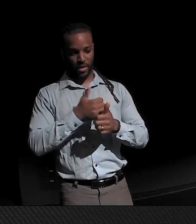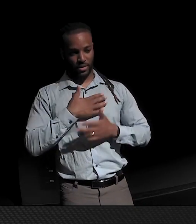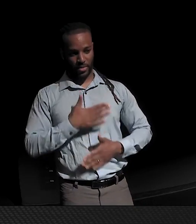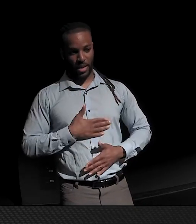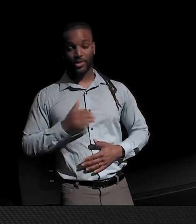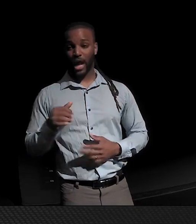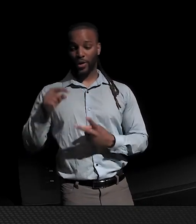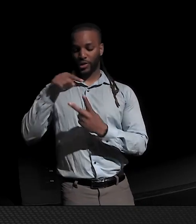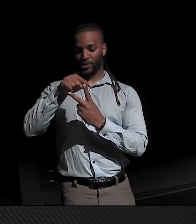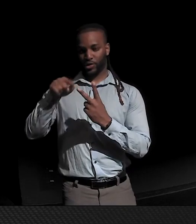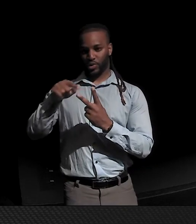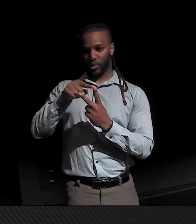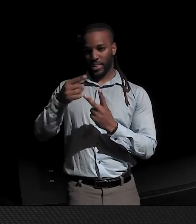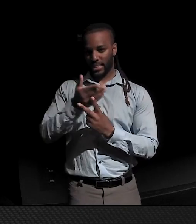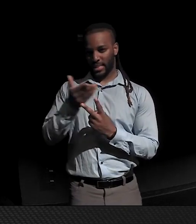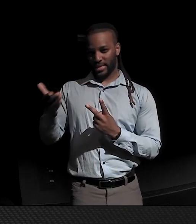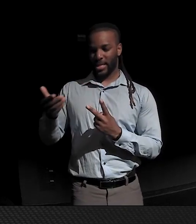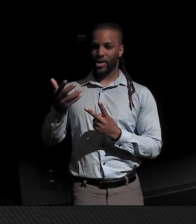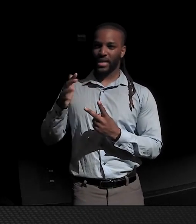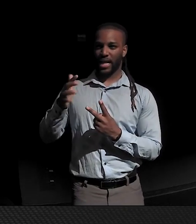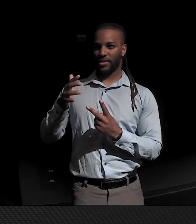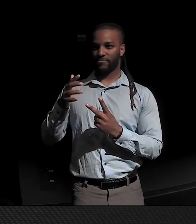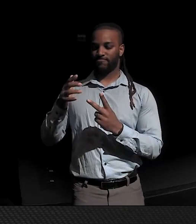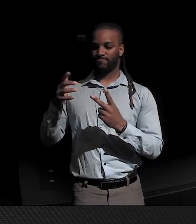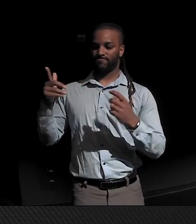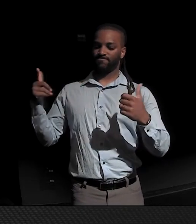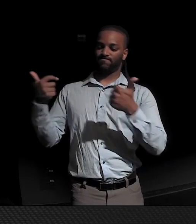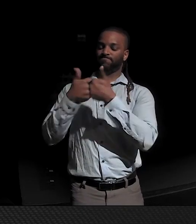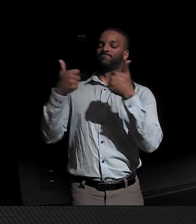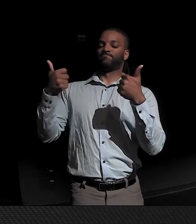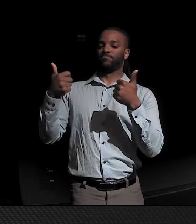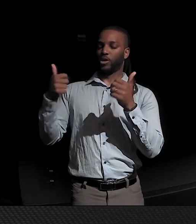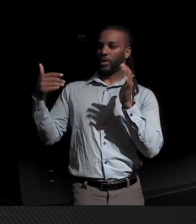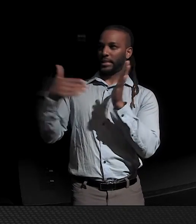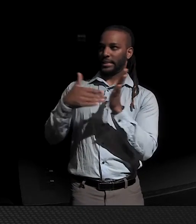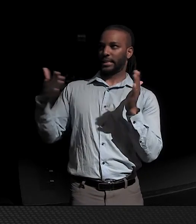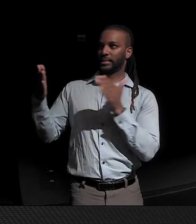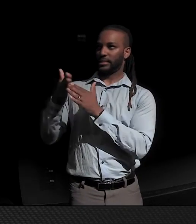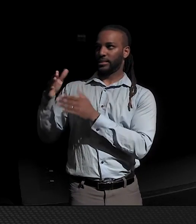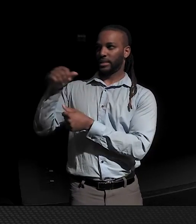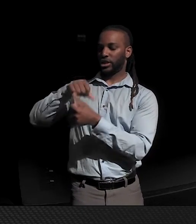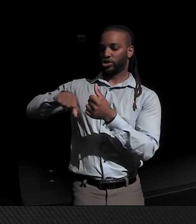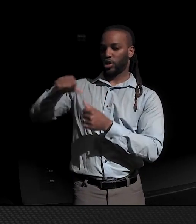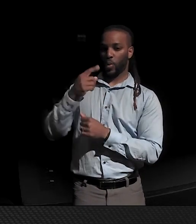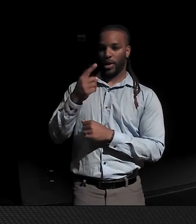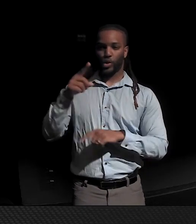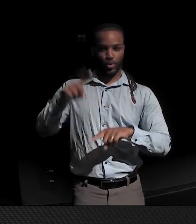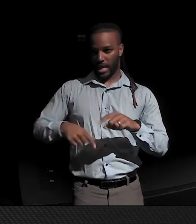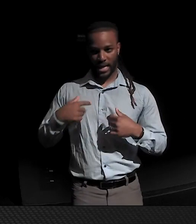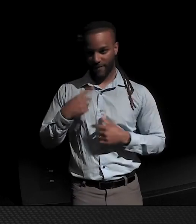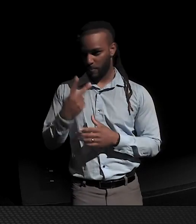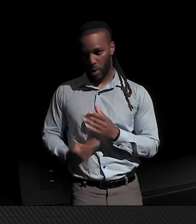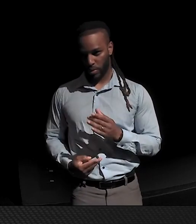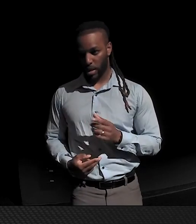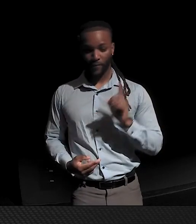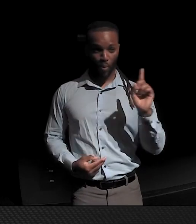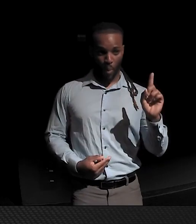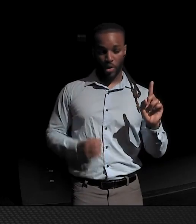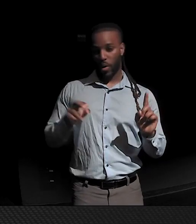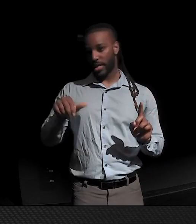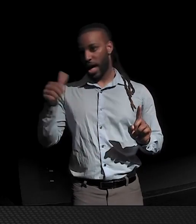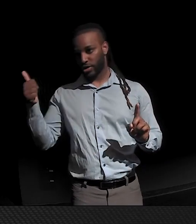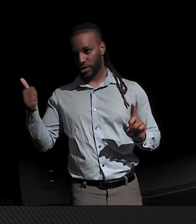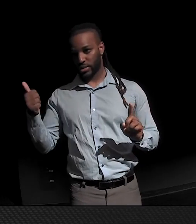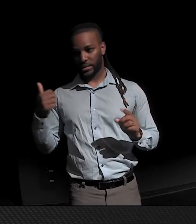two things that are kind of coming head to head. They're against one another. And one, there can't be both. It's one or the other. There's